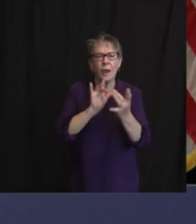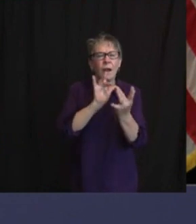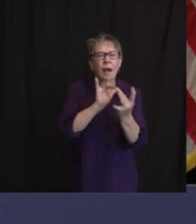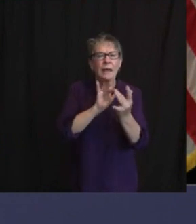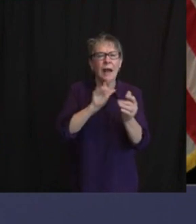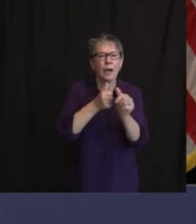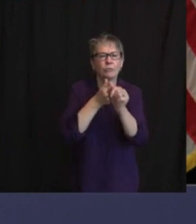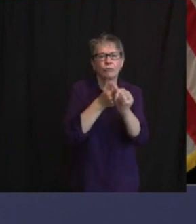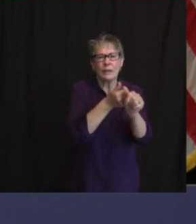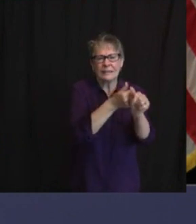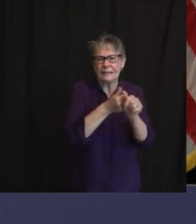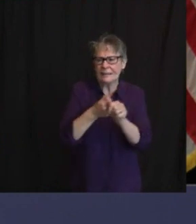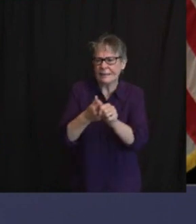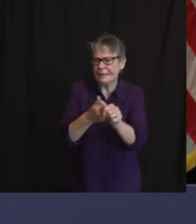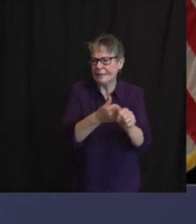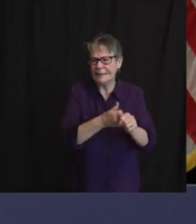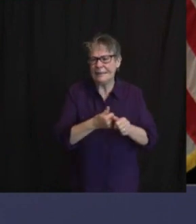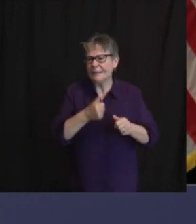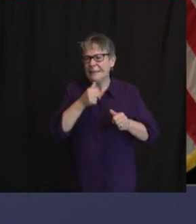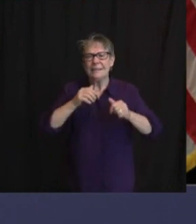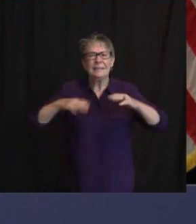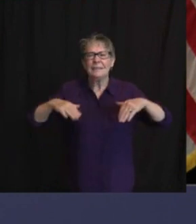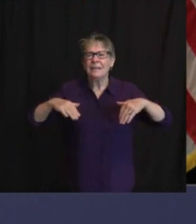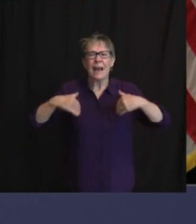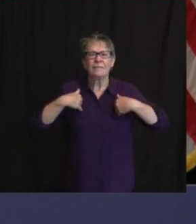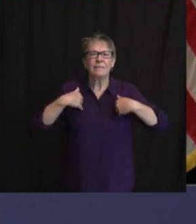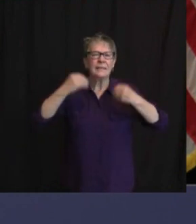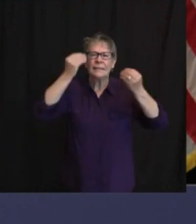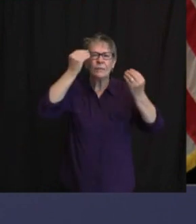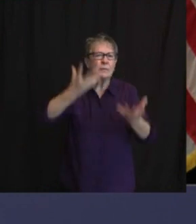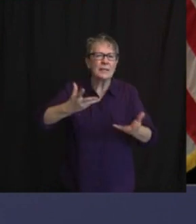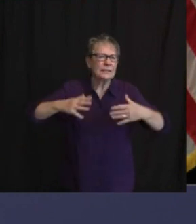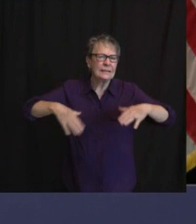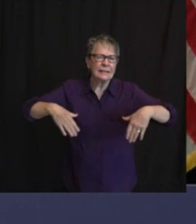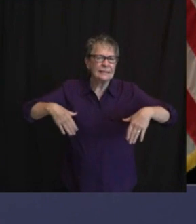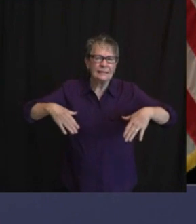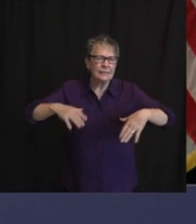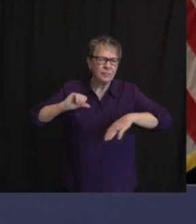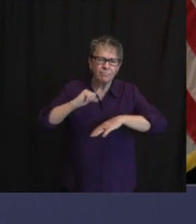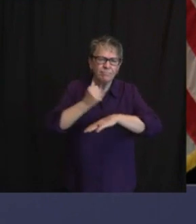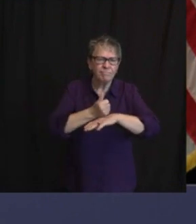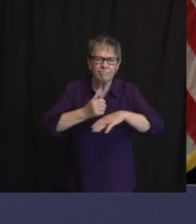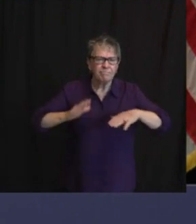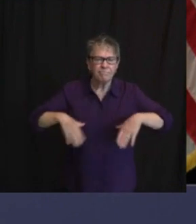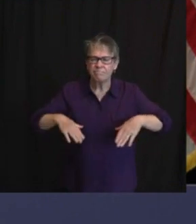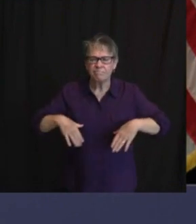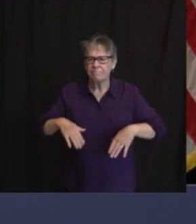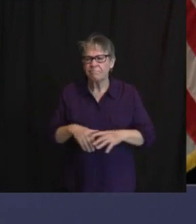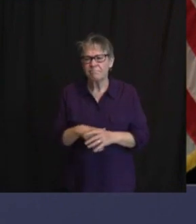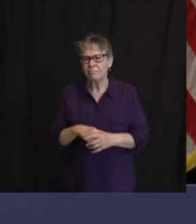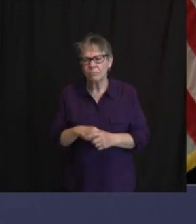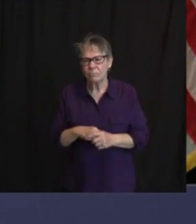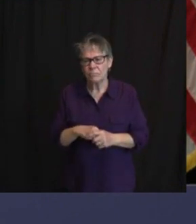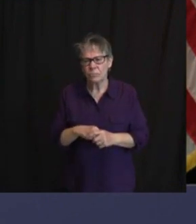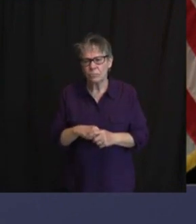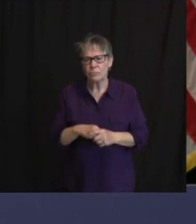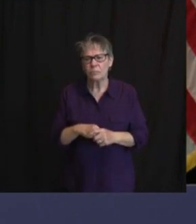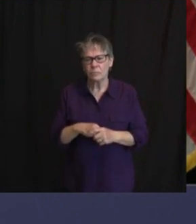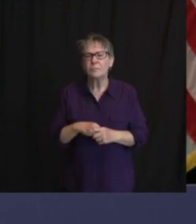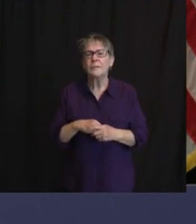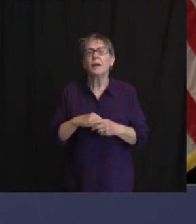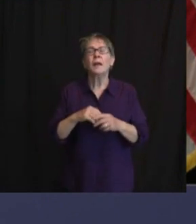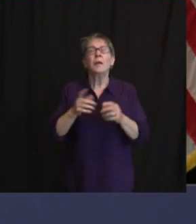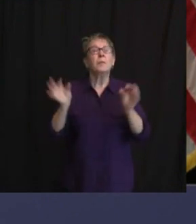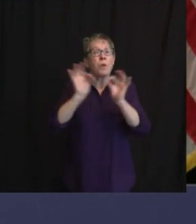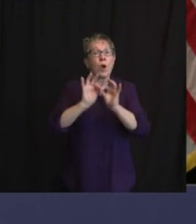3 in our road to recovery. I know I speak for Judy here. We want to make sure that we get this as right as we can. It'll be a combination of